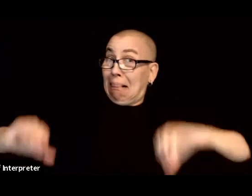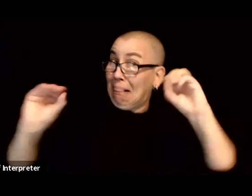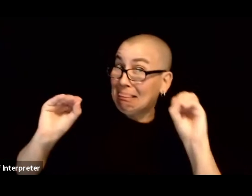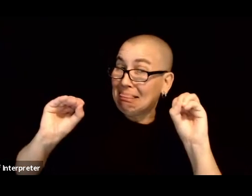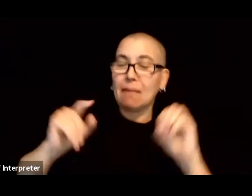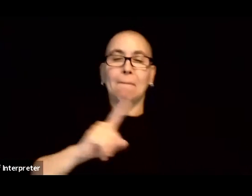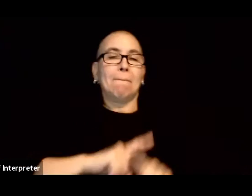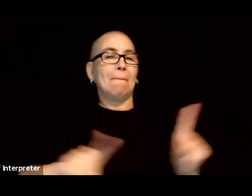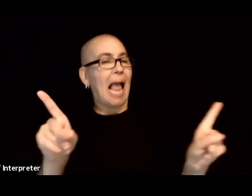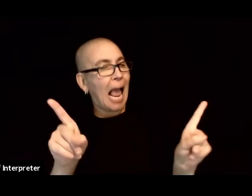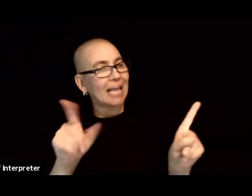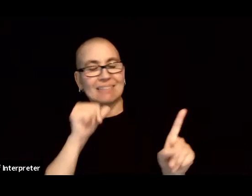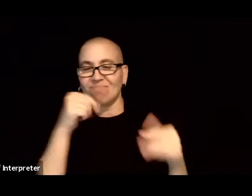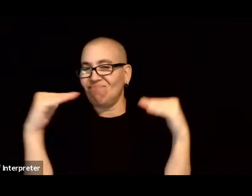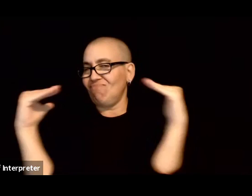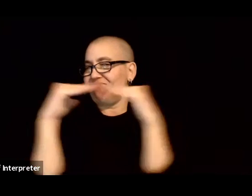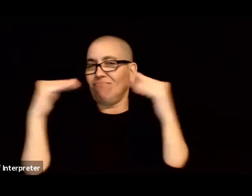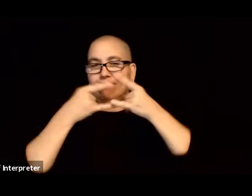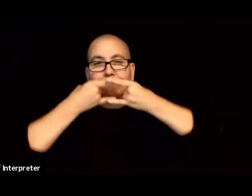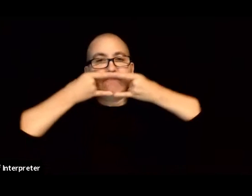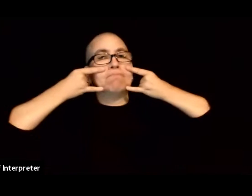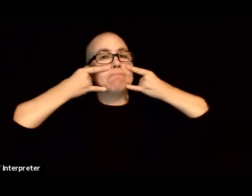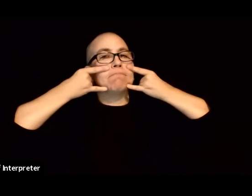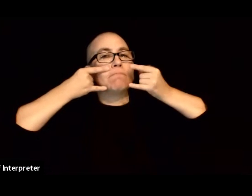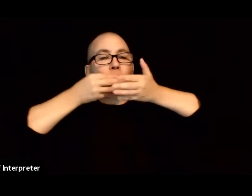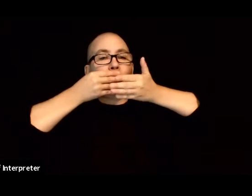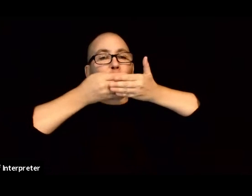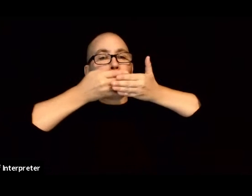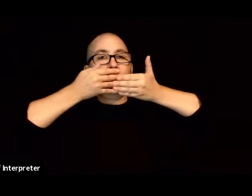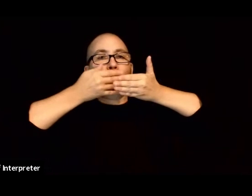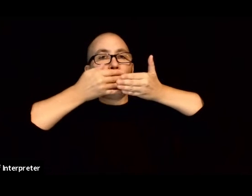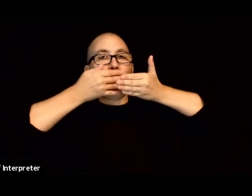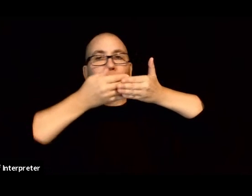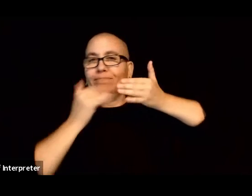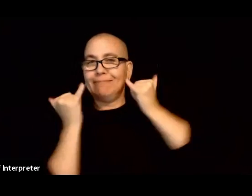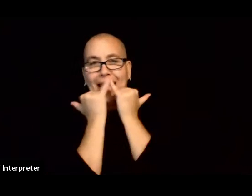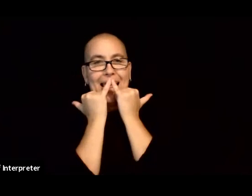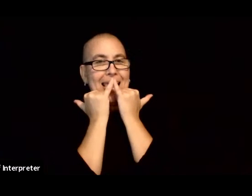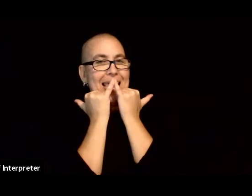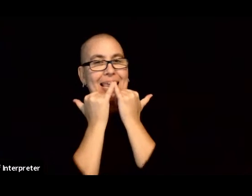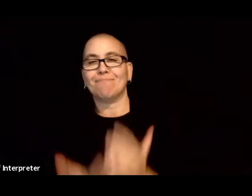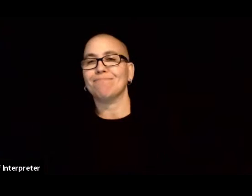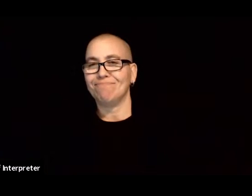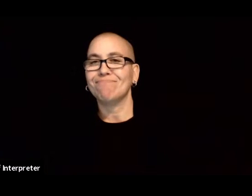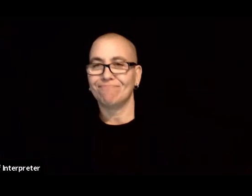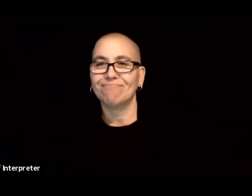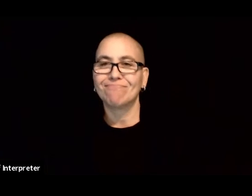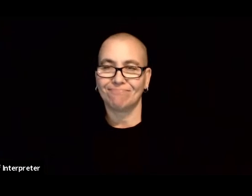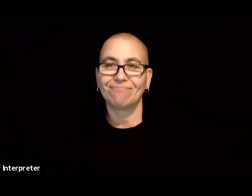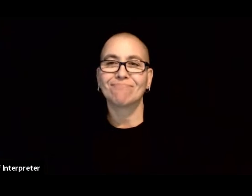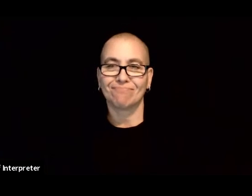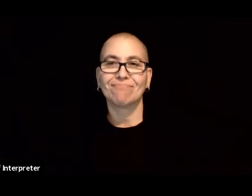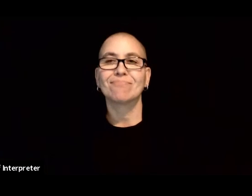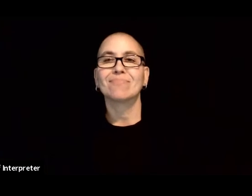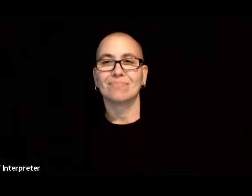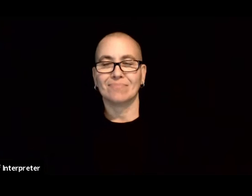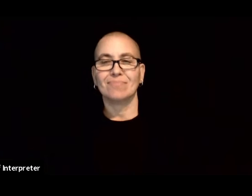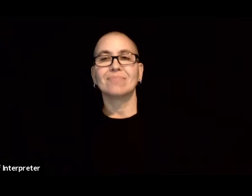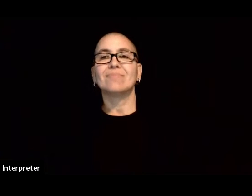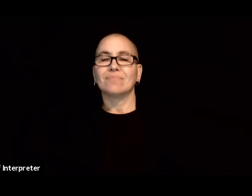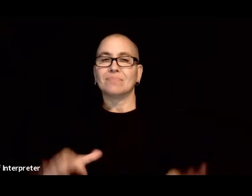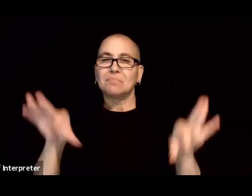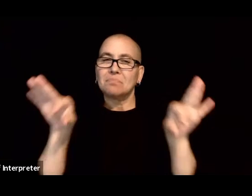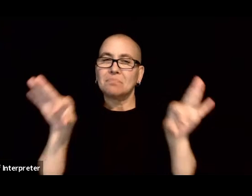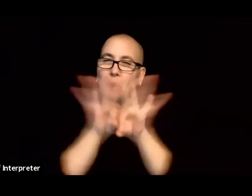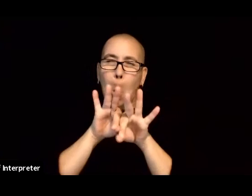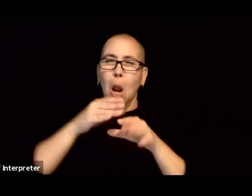that a cloth mask would, that would be covering the nose and mouth. So I'm sure that for people that